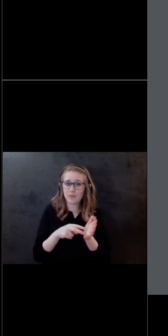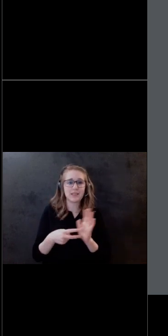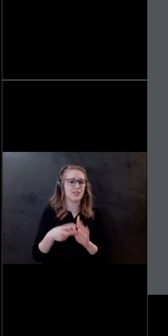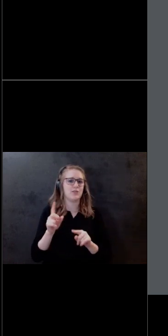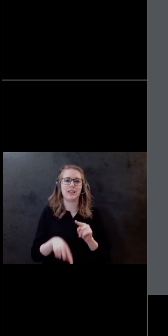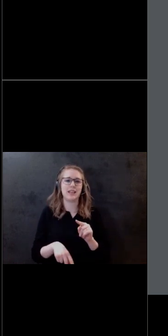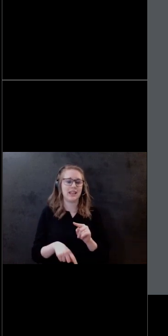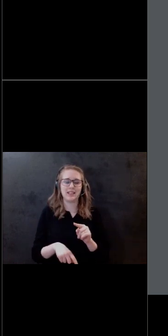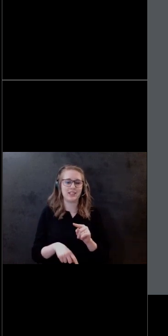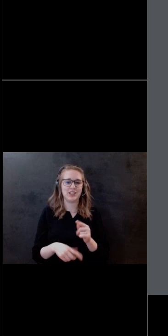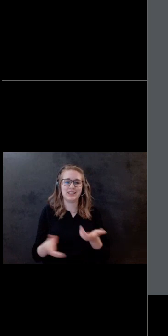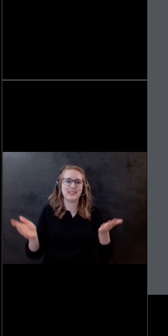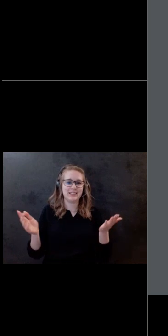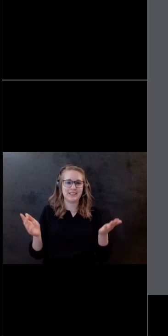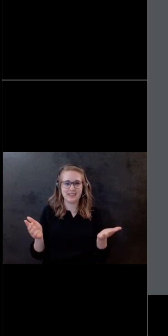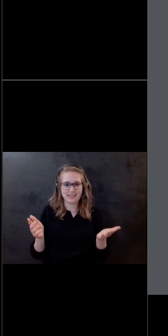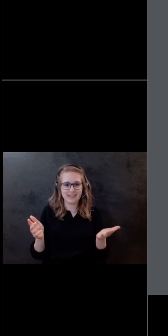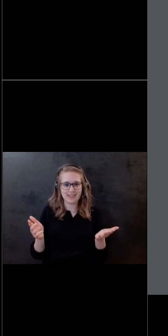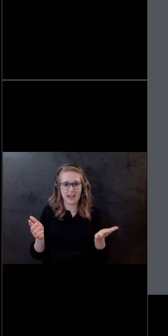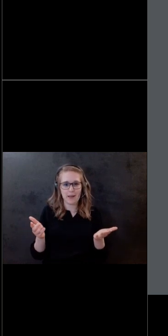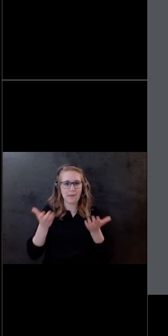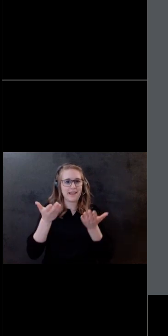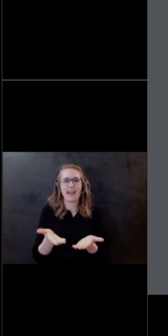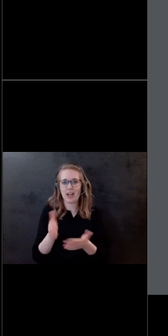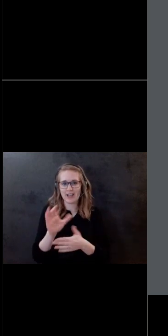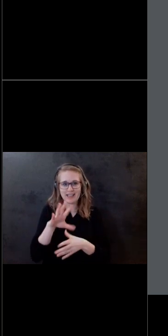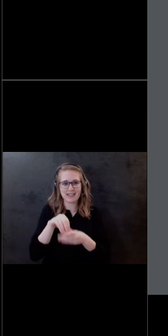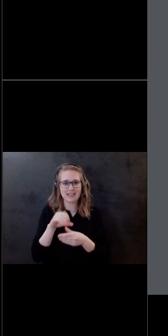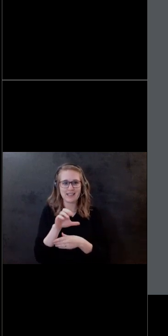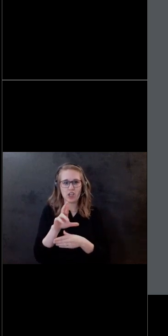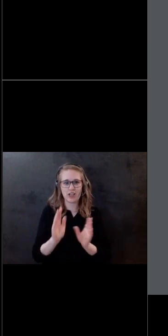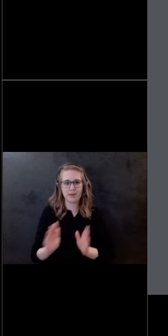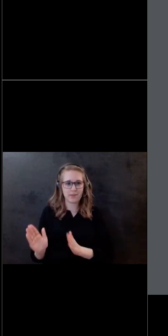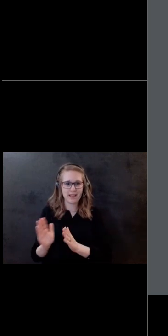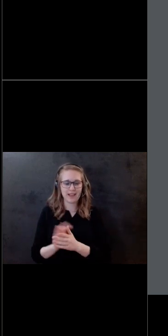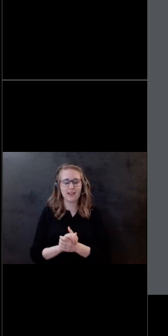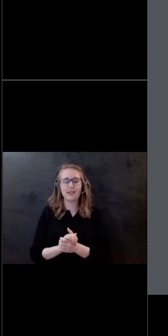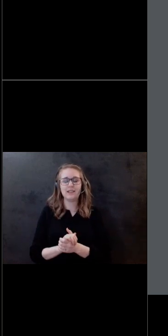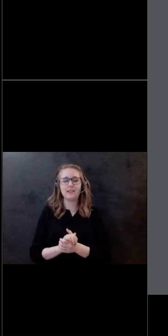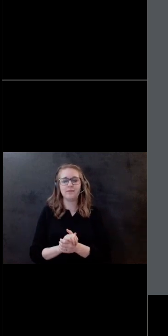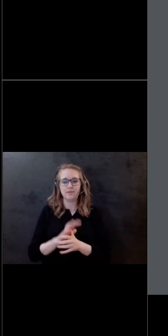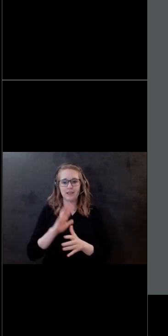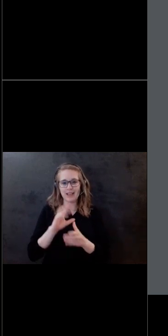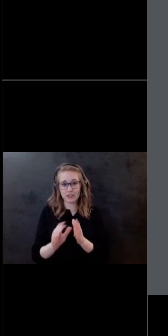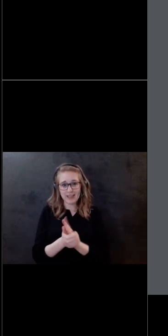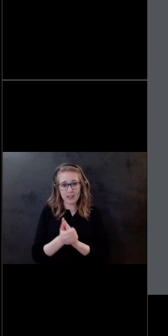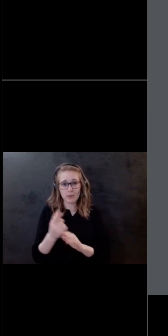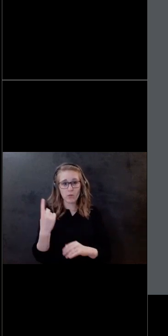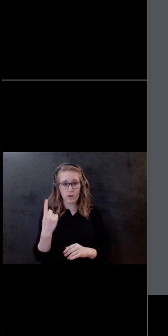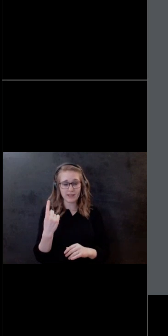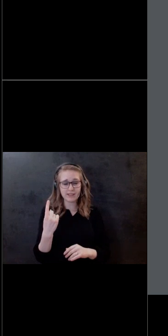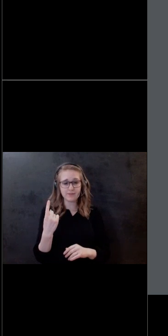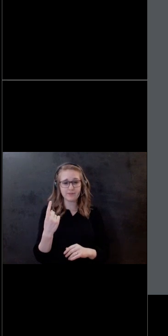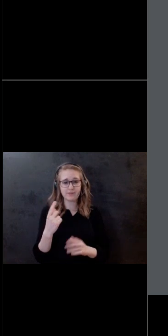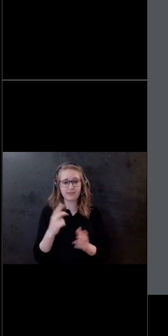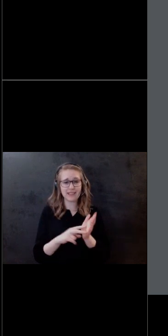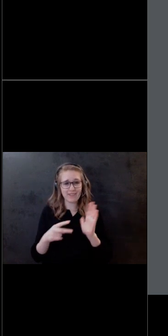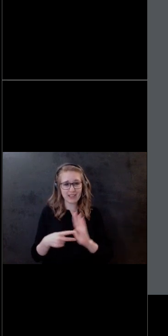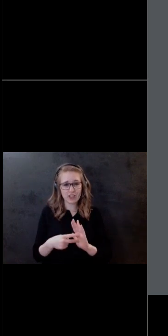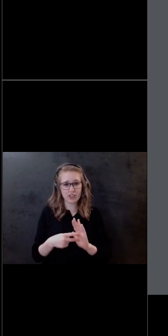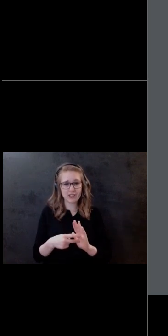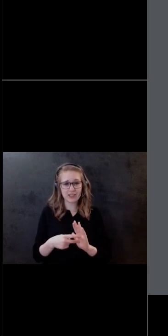just have it, you know, be in the CRA plan. So you have, and I've included in attachment one, the definition of slum